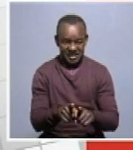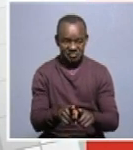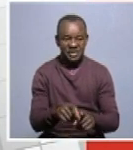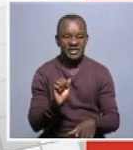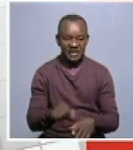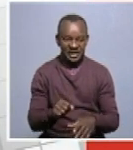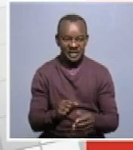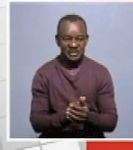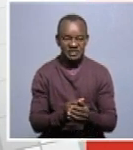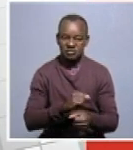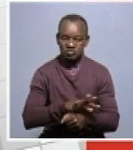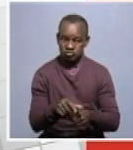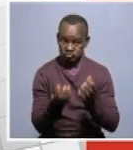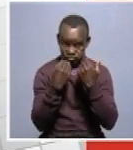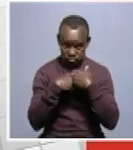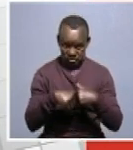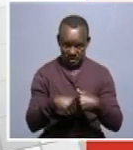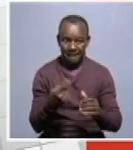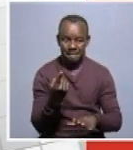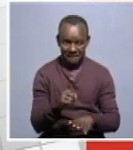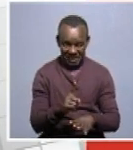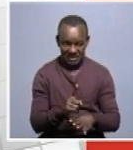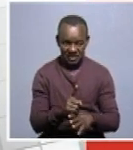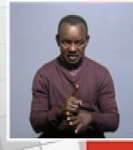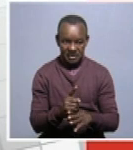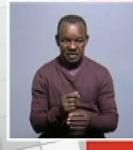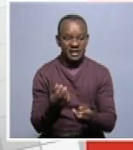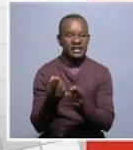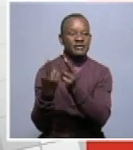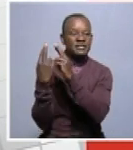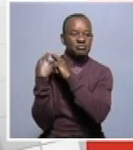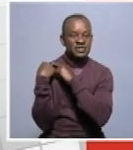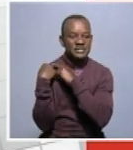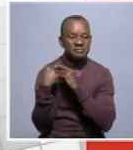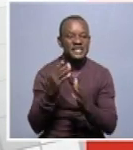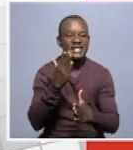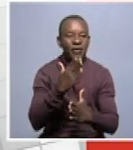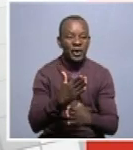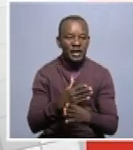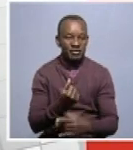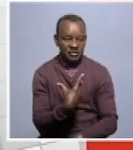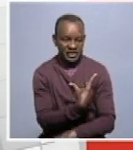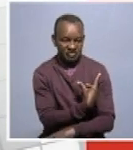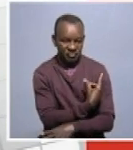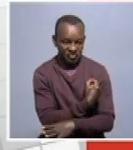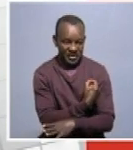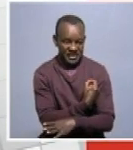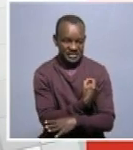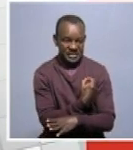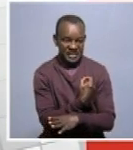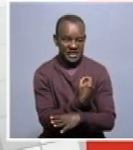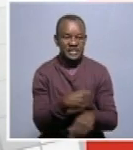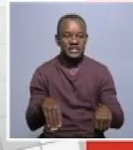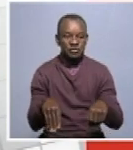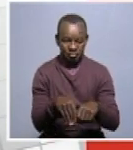going into the ICU, or dying and having complications. So that is the benefit of most of these